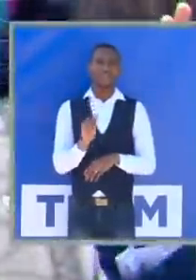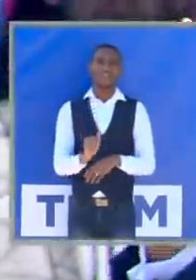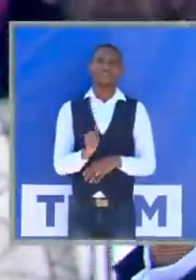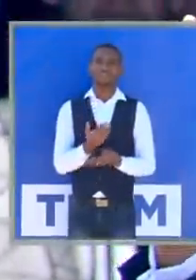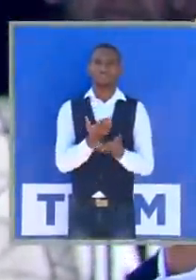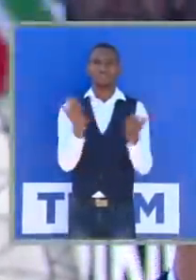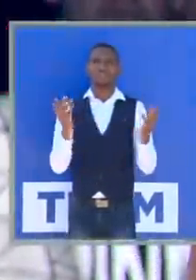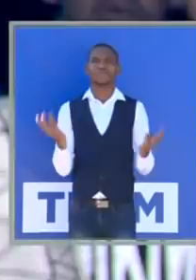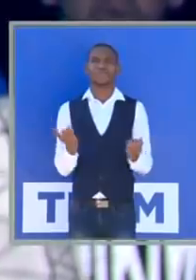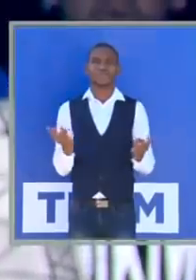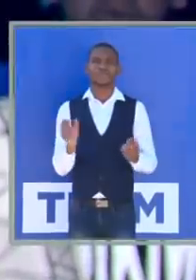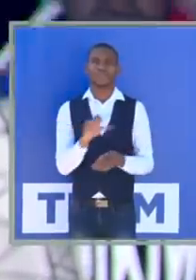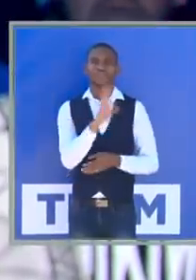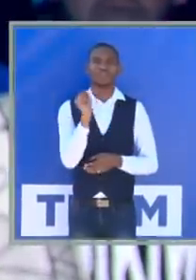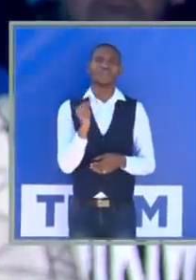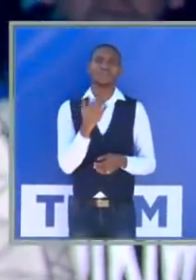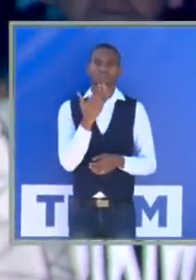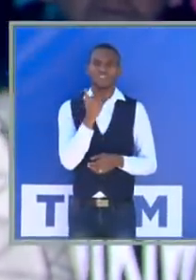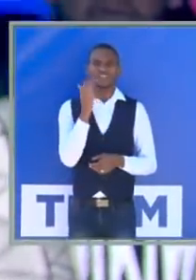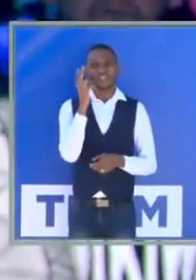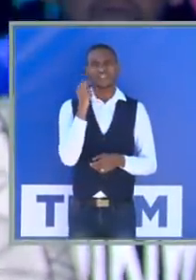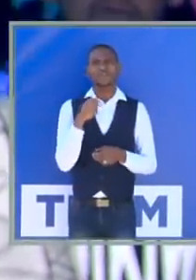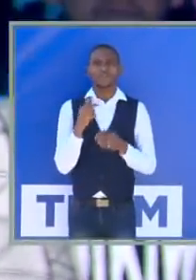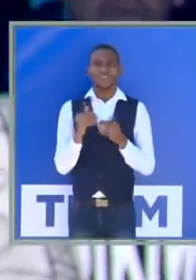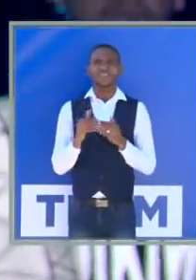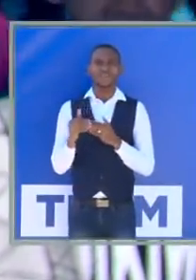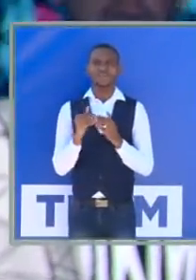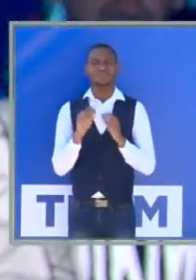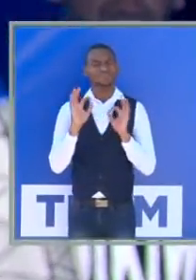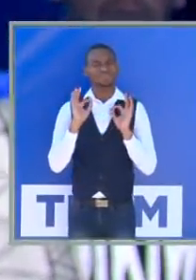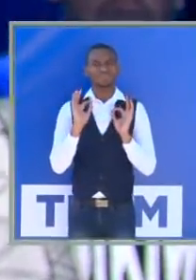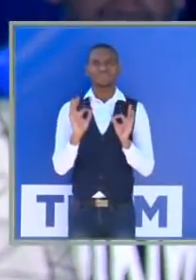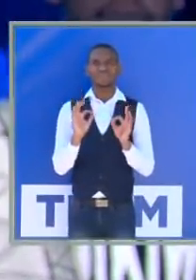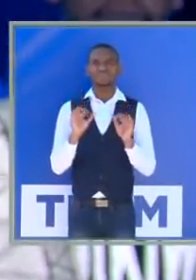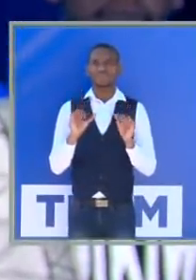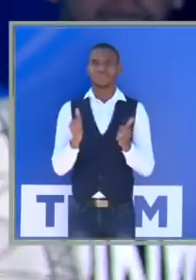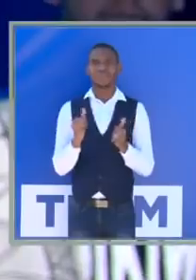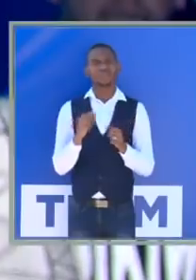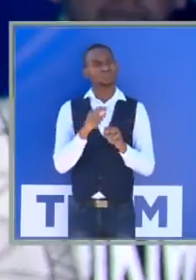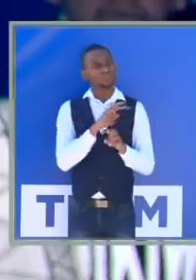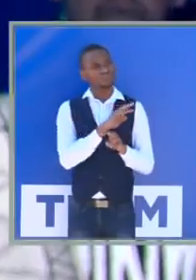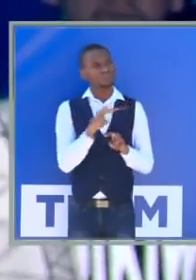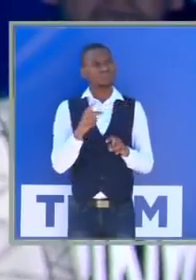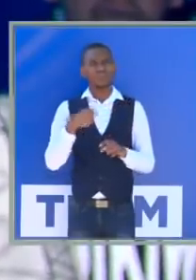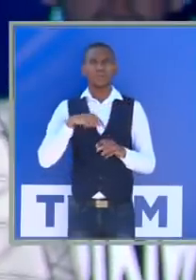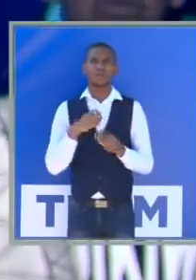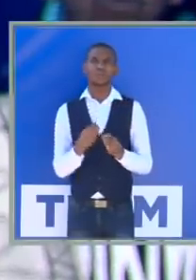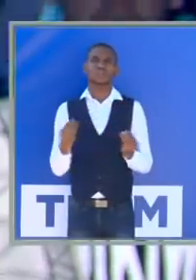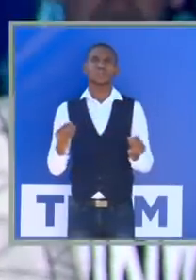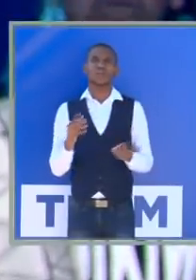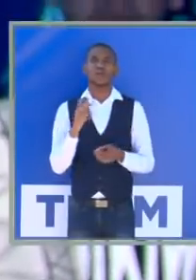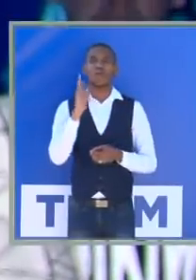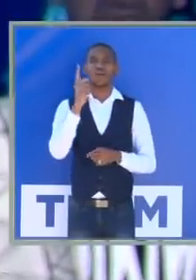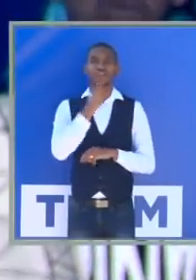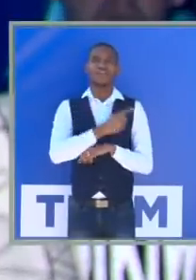Bagaetso, ke kopa le nkutlweleng. A re shebeng bana ba rona. Ba tlo re botsa